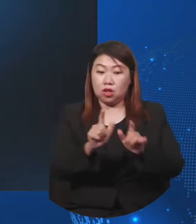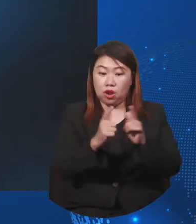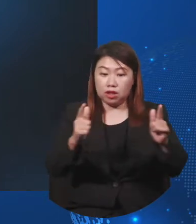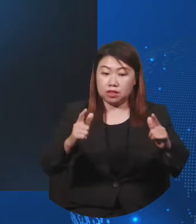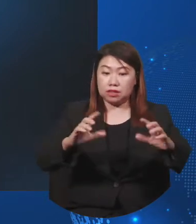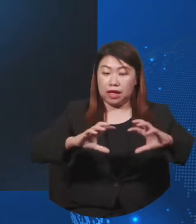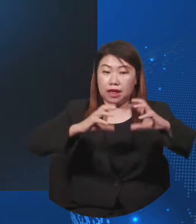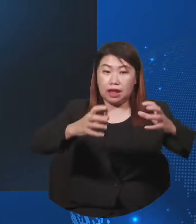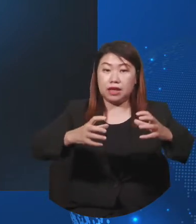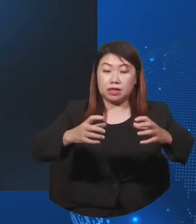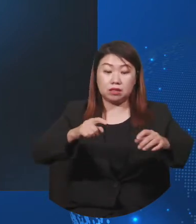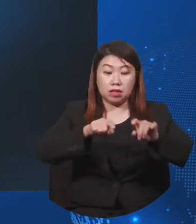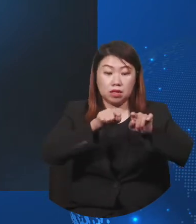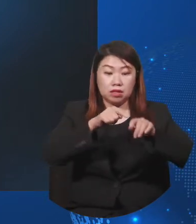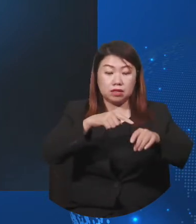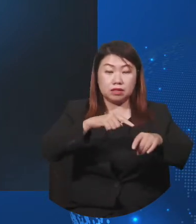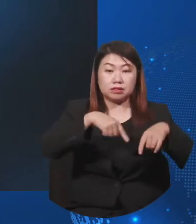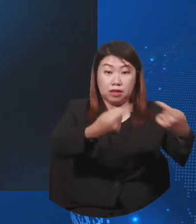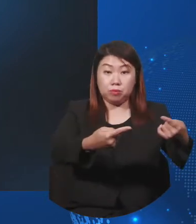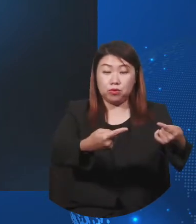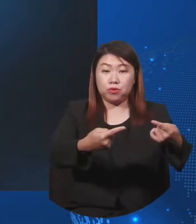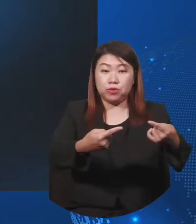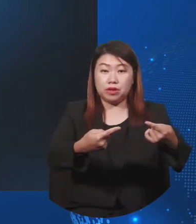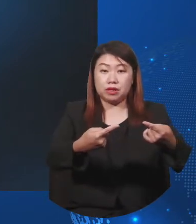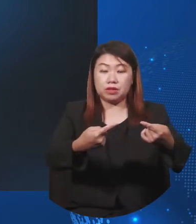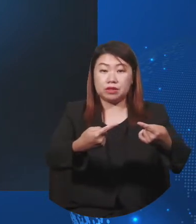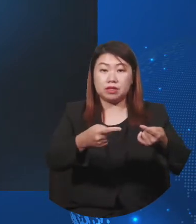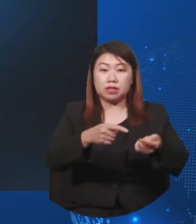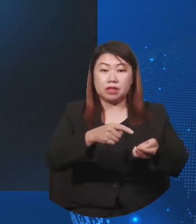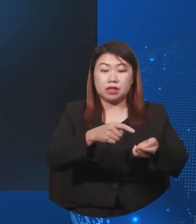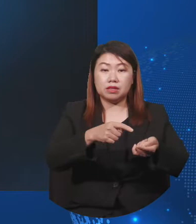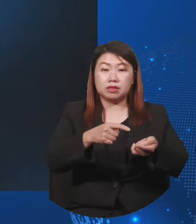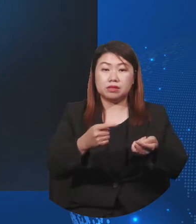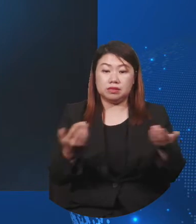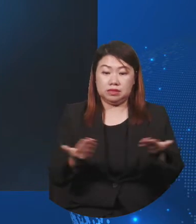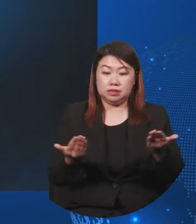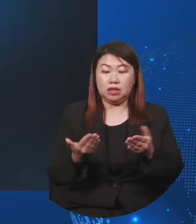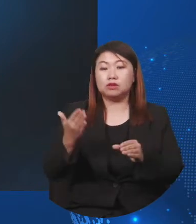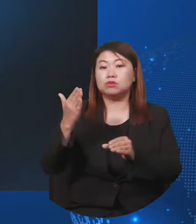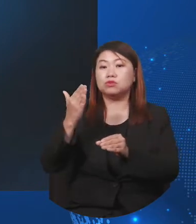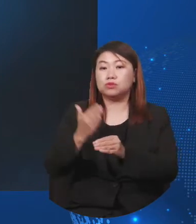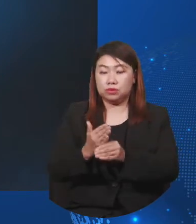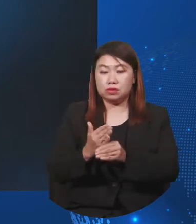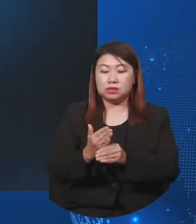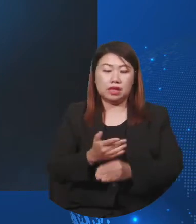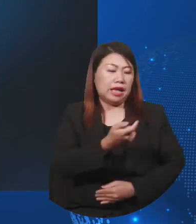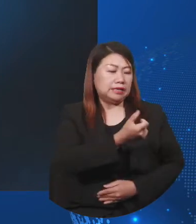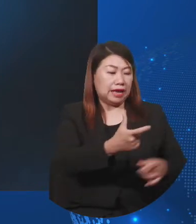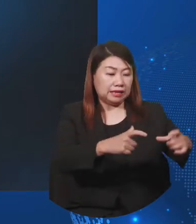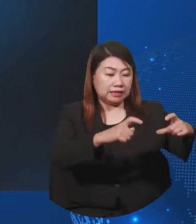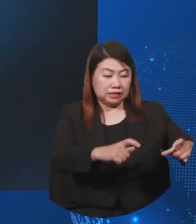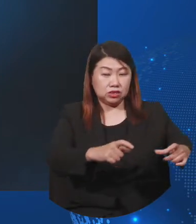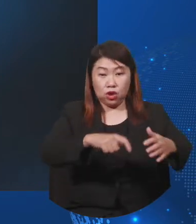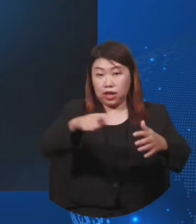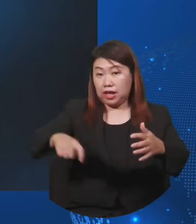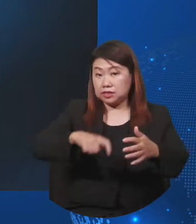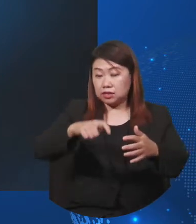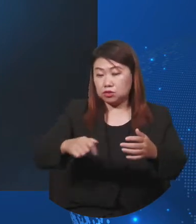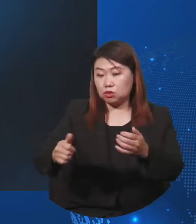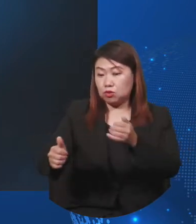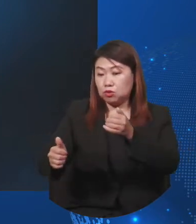not country to country. It's through sub-regional mechanism like the Mekong River Commission, a multilateral